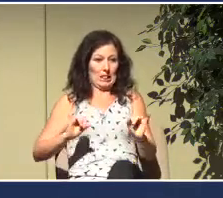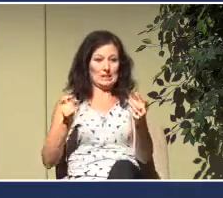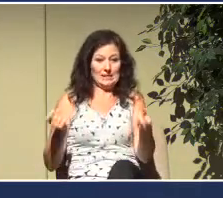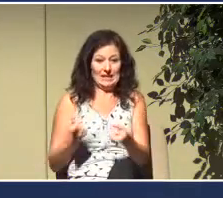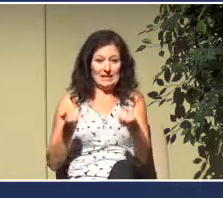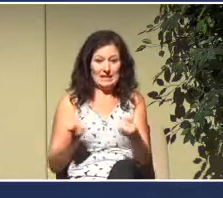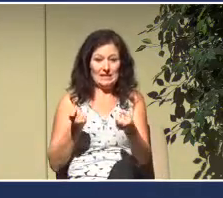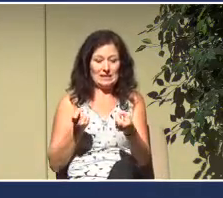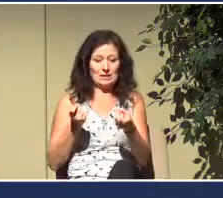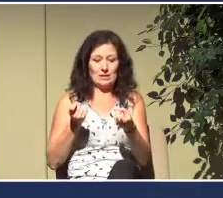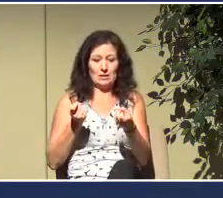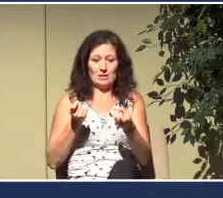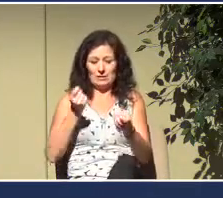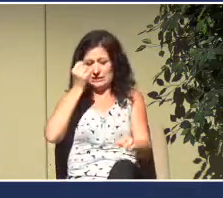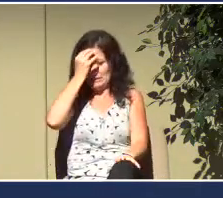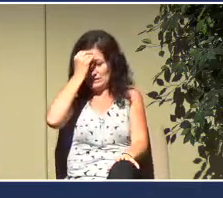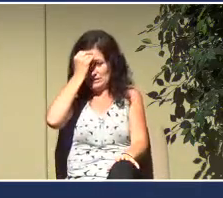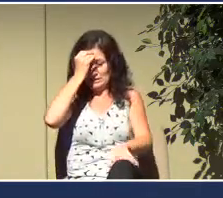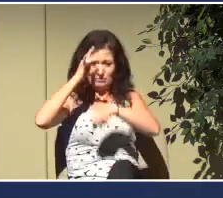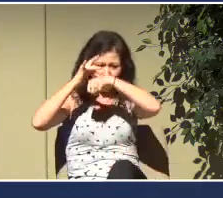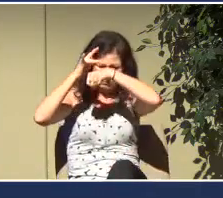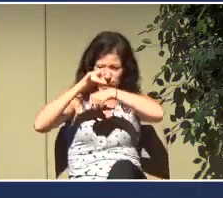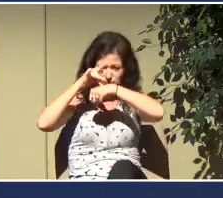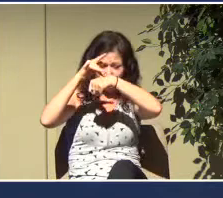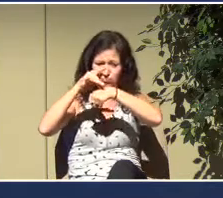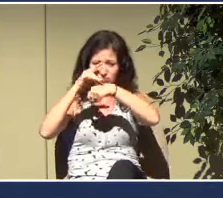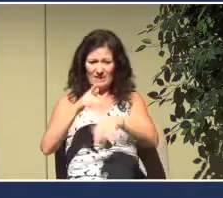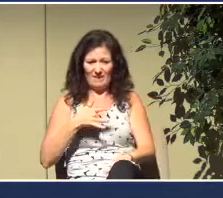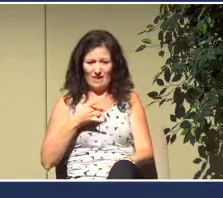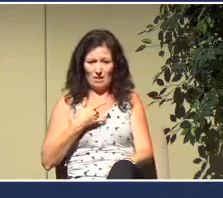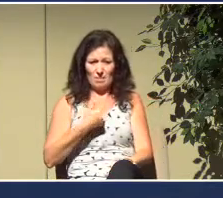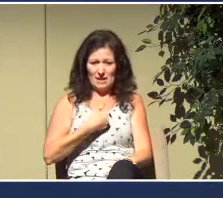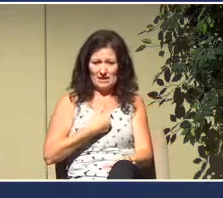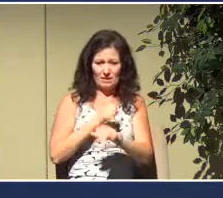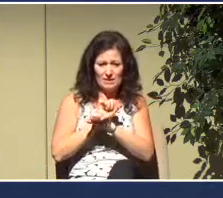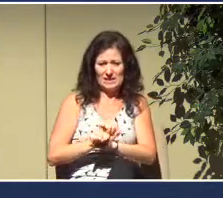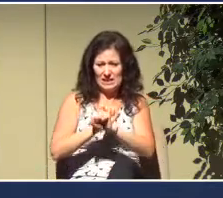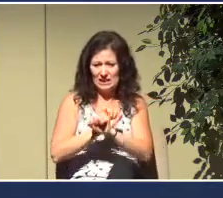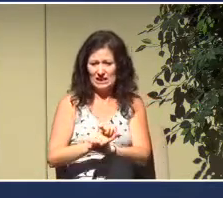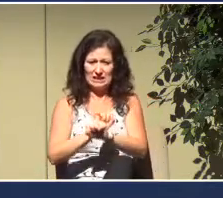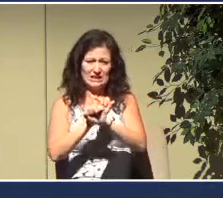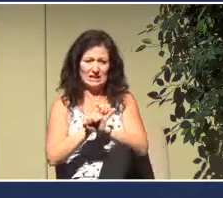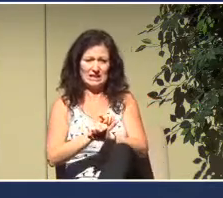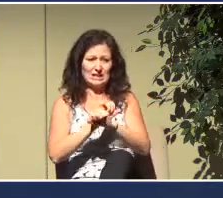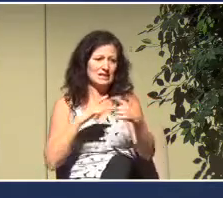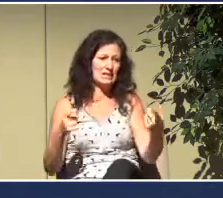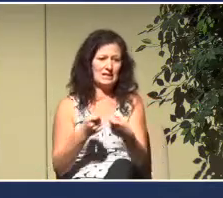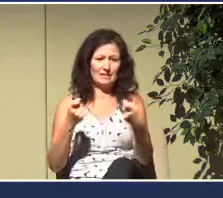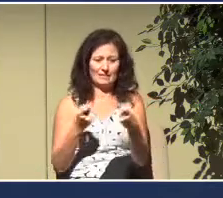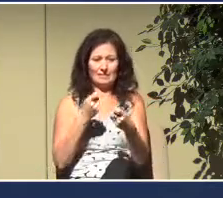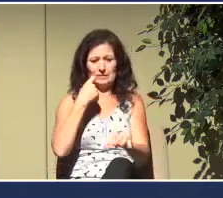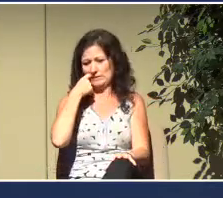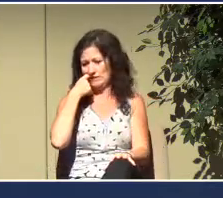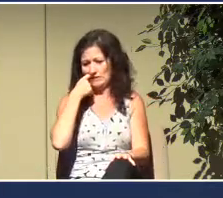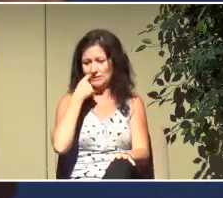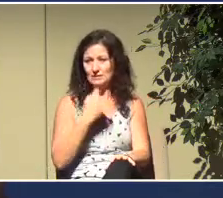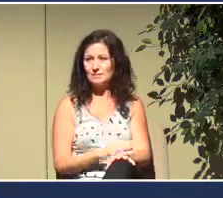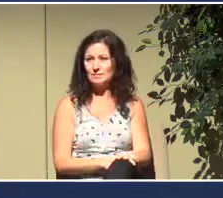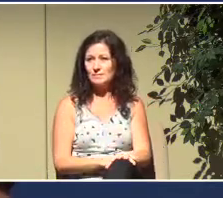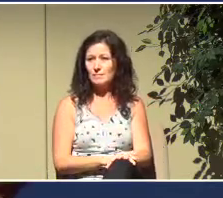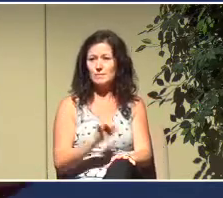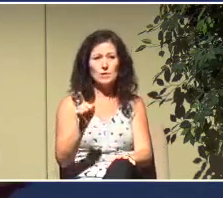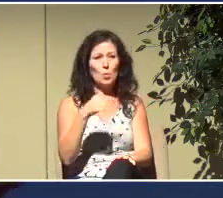still all wrapped up and absorbed in bondage and addictions." In other words, your